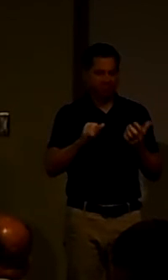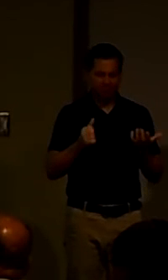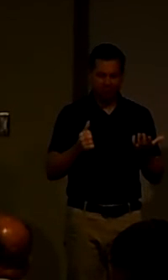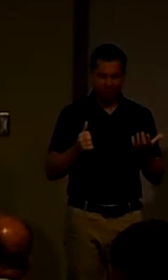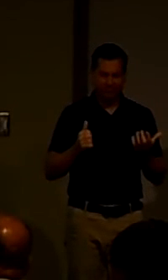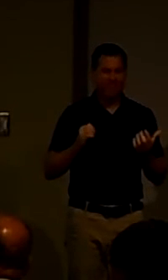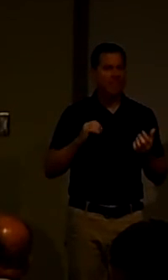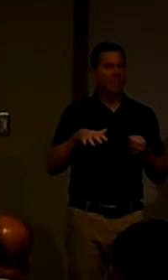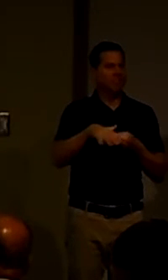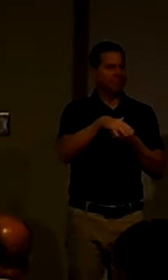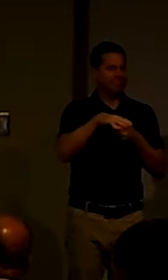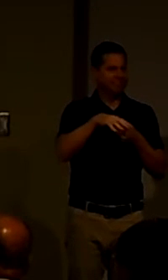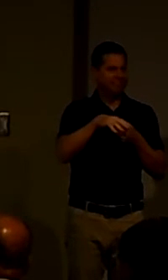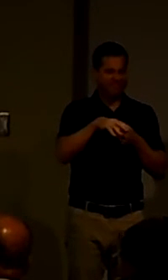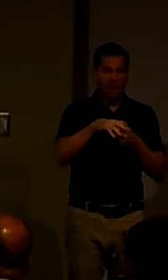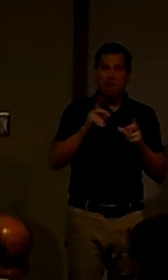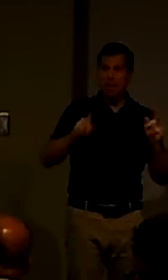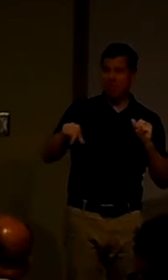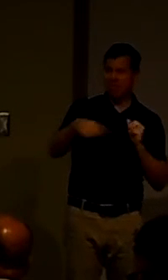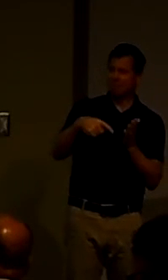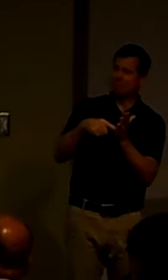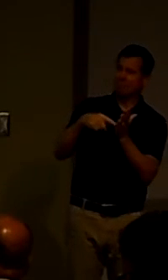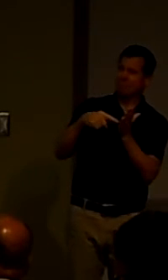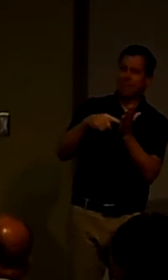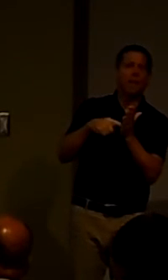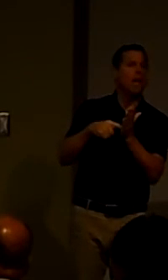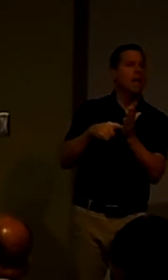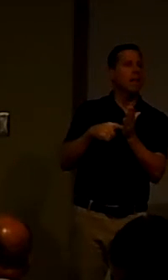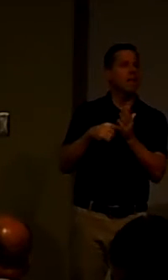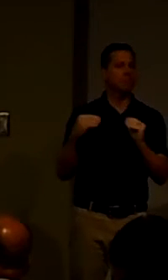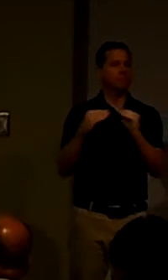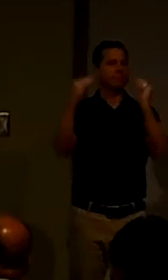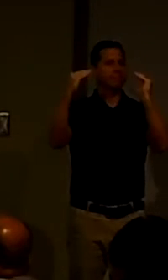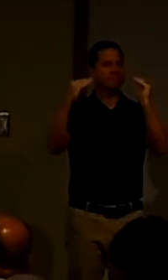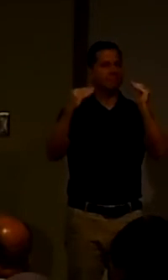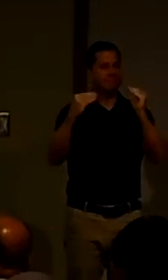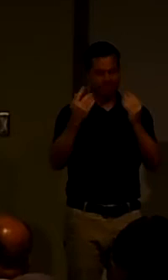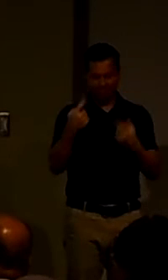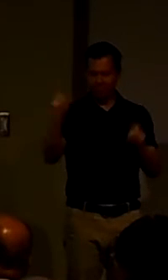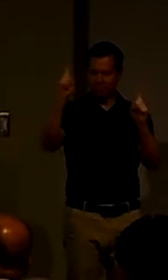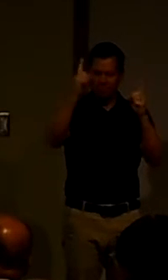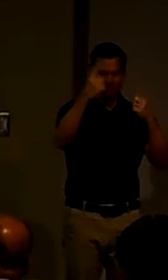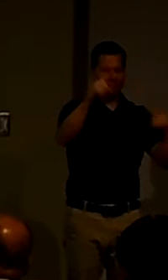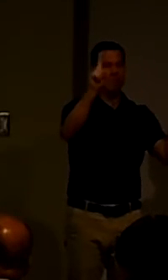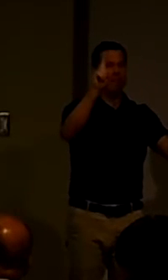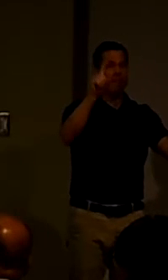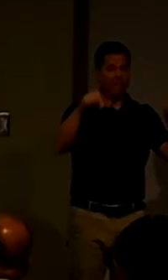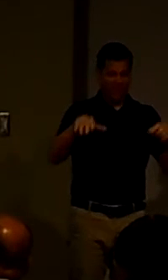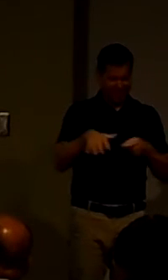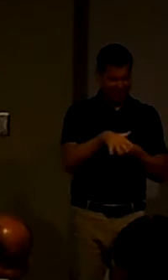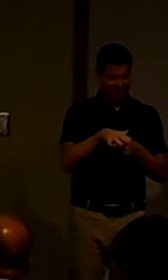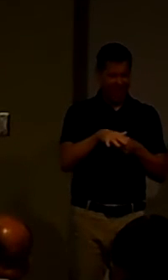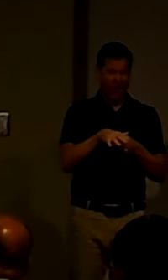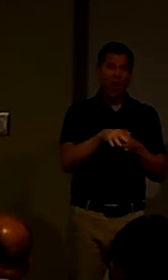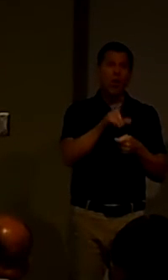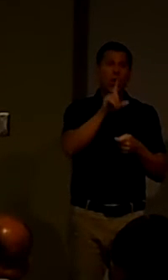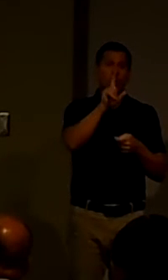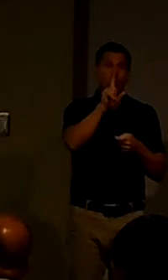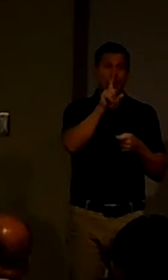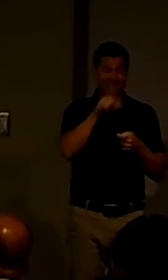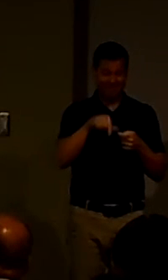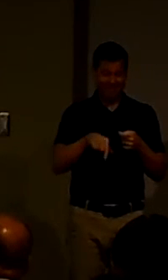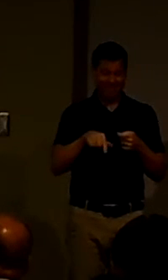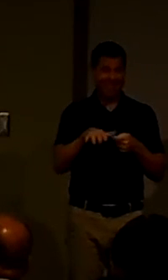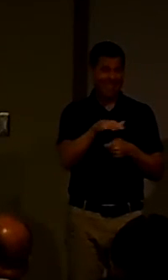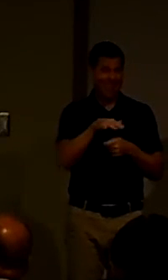means, so that we can meet the demands transportation-wise of an area that is poised to be one of the top